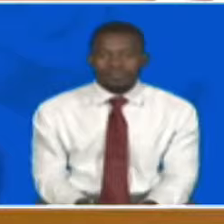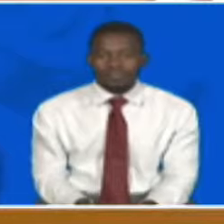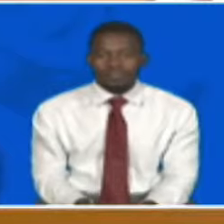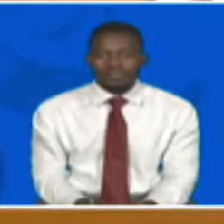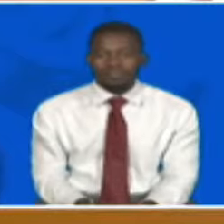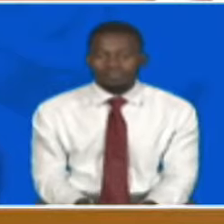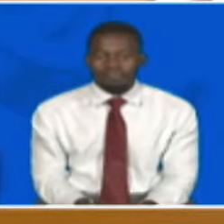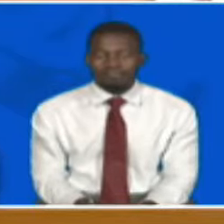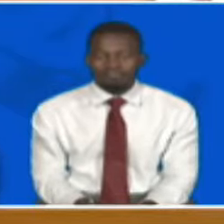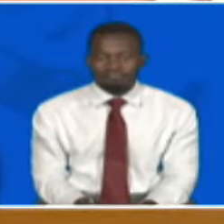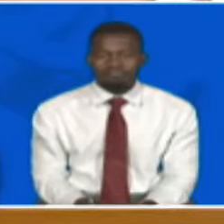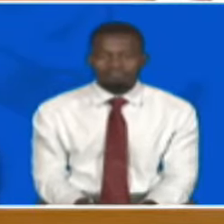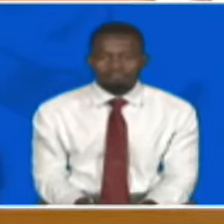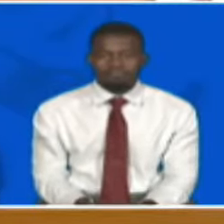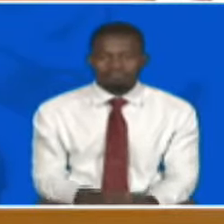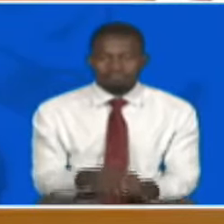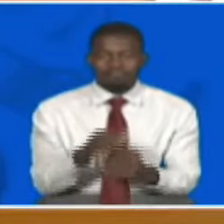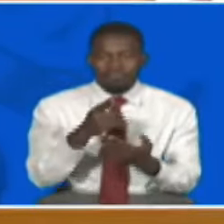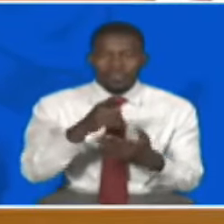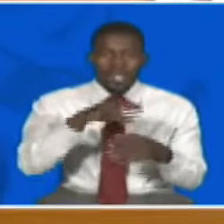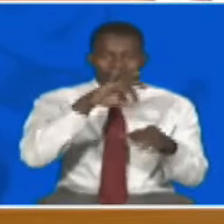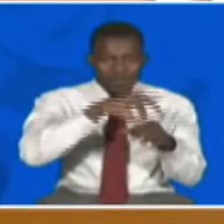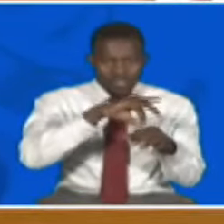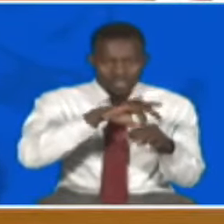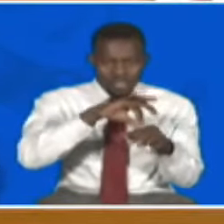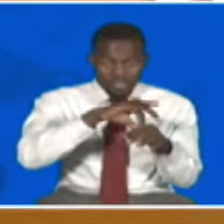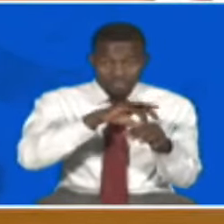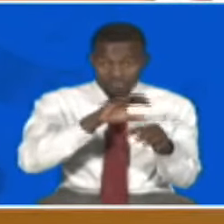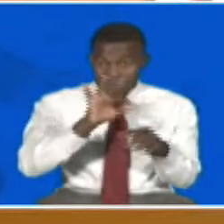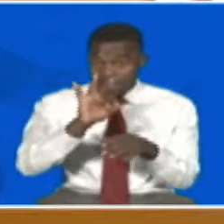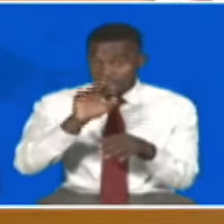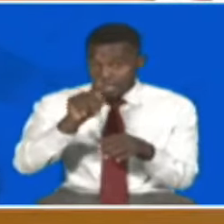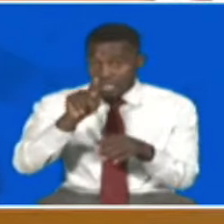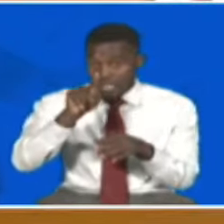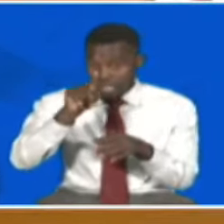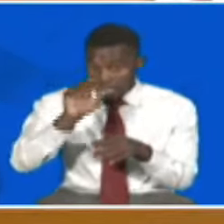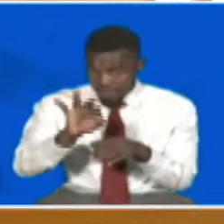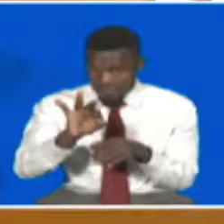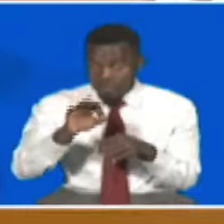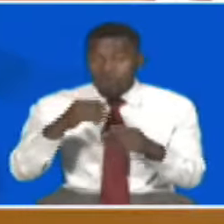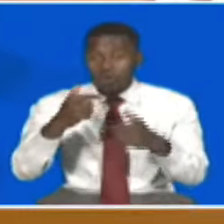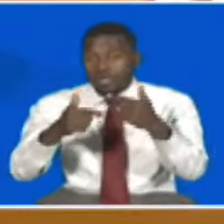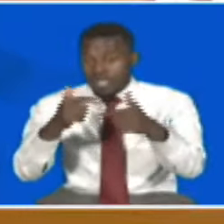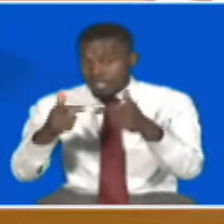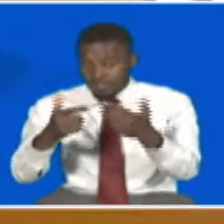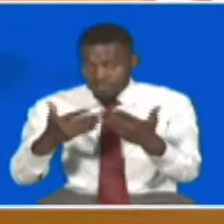Huku uchaguzi mkuu wa shirikisho la kandanda nchini FKF ukijongea, baadhi ya washikadau wa